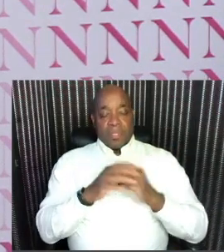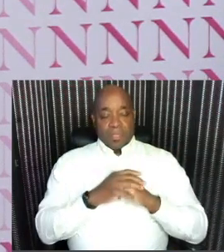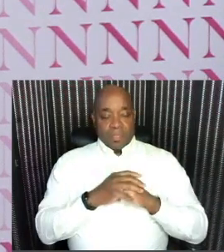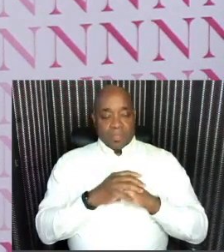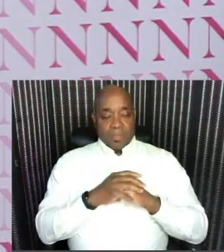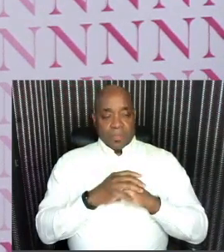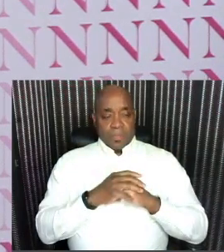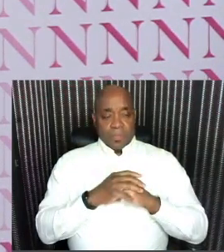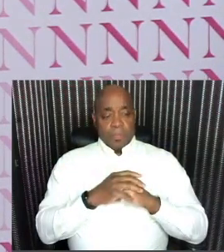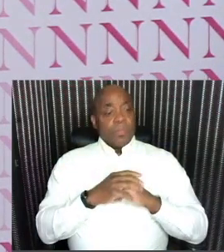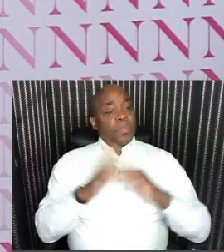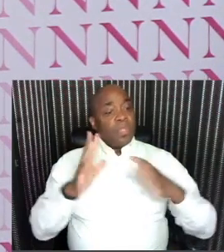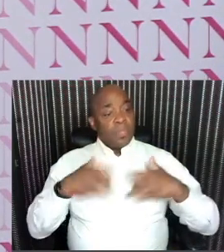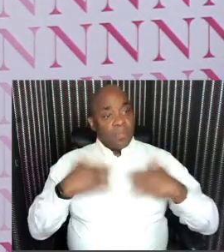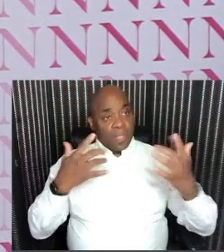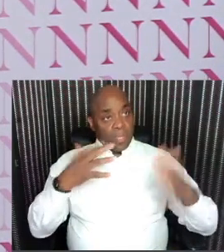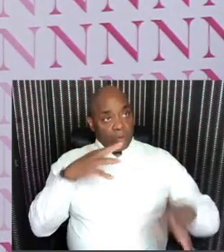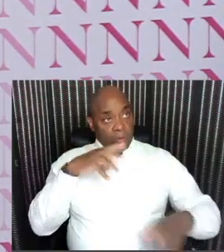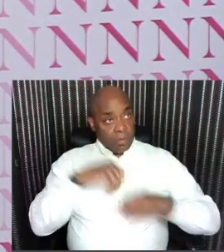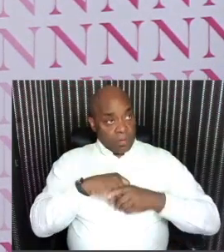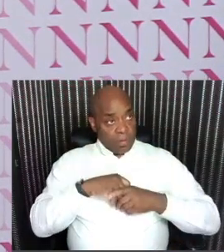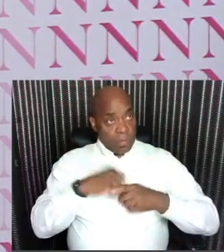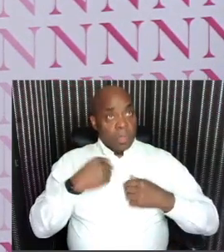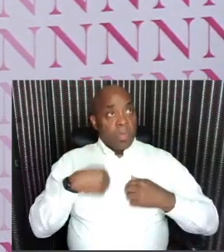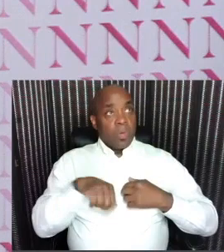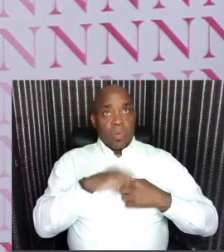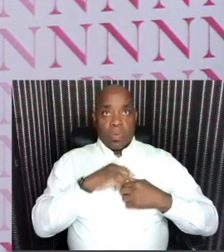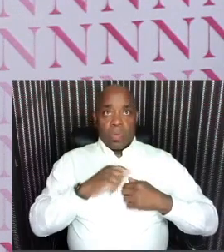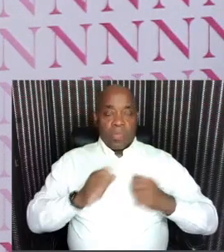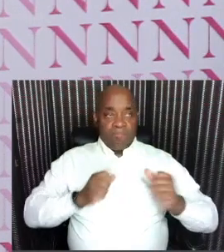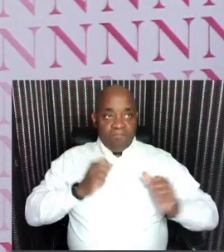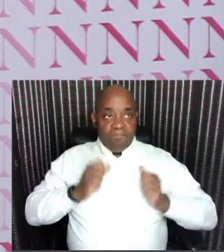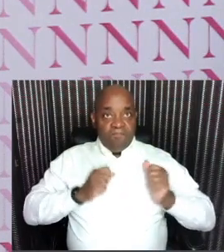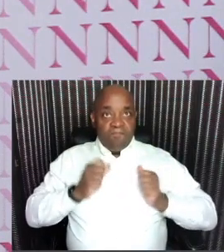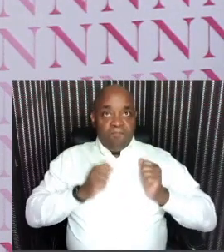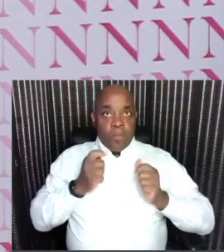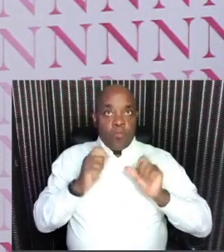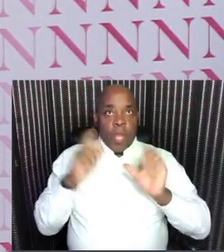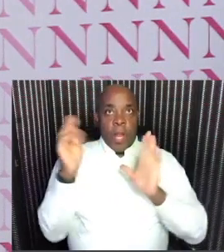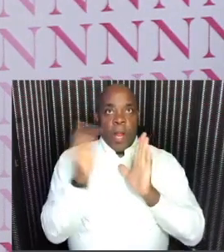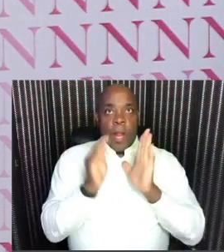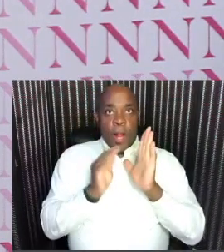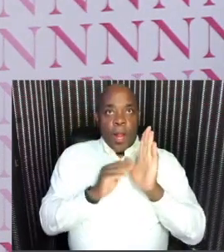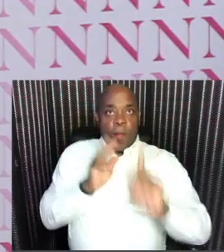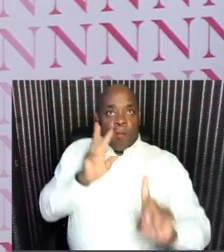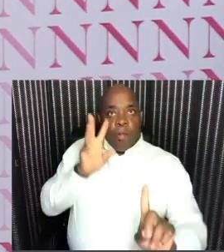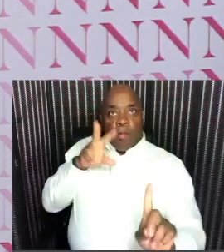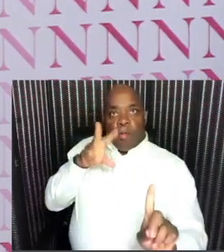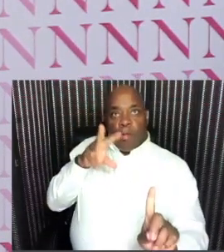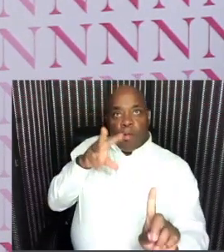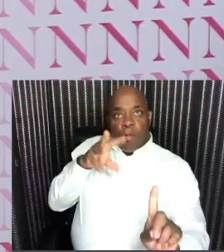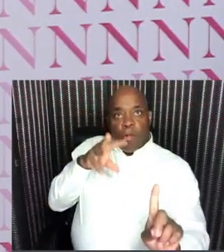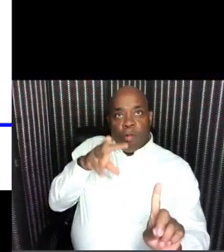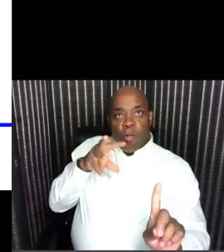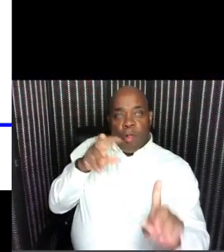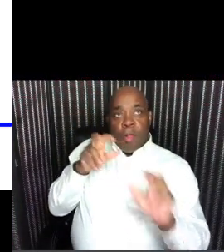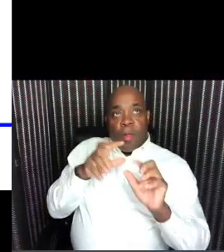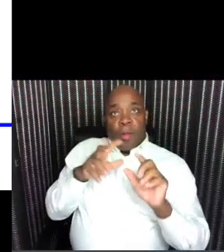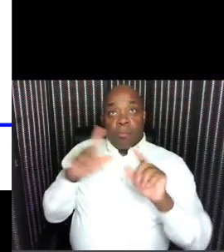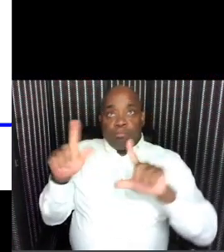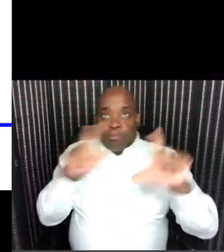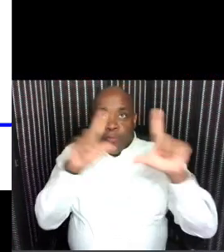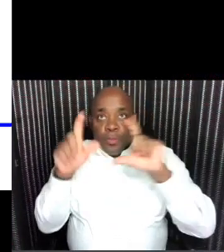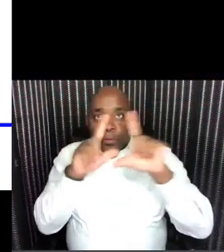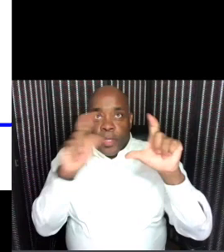went to extreme lengths to document it as much as possible, recording the sessions, taking photographs,